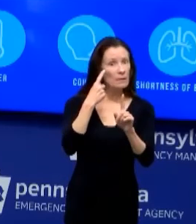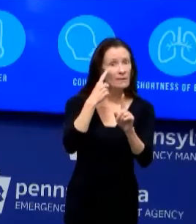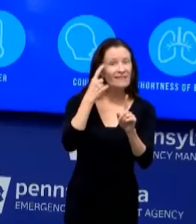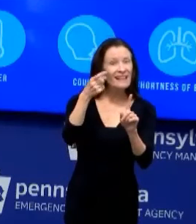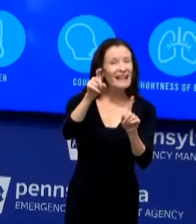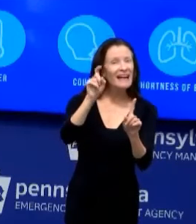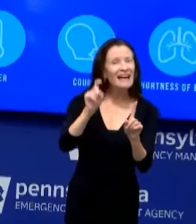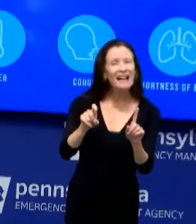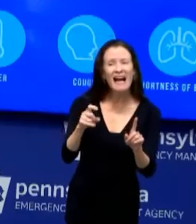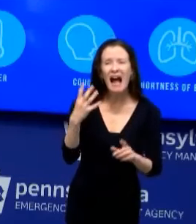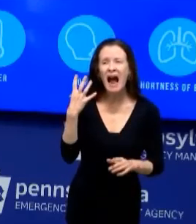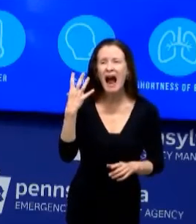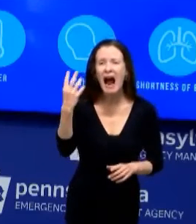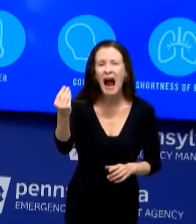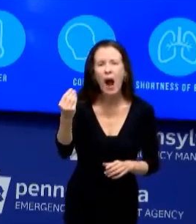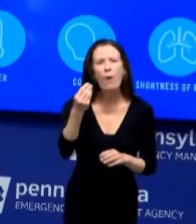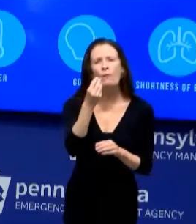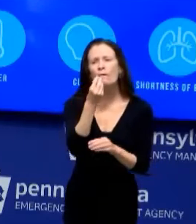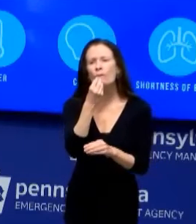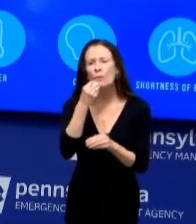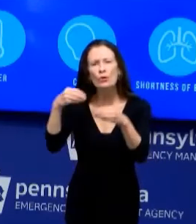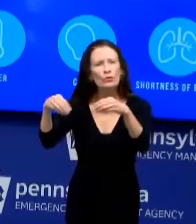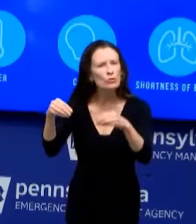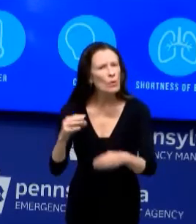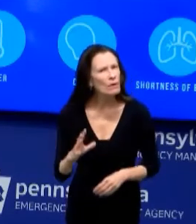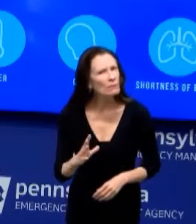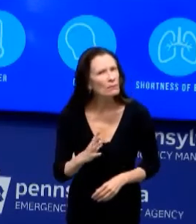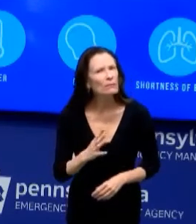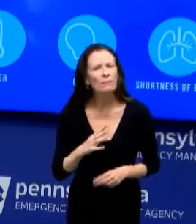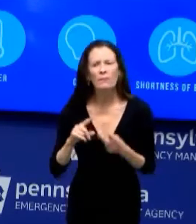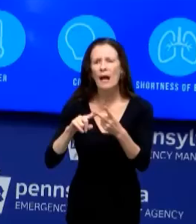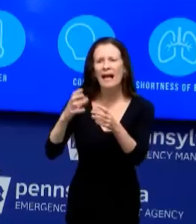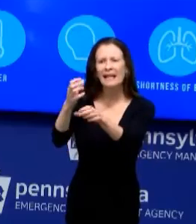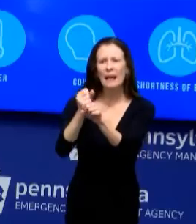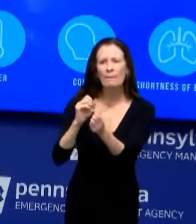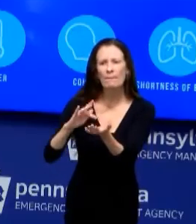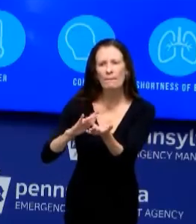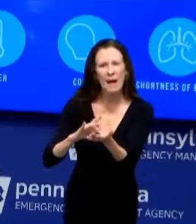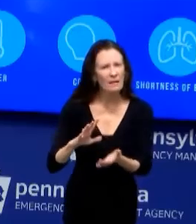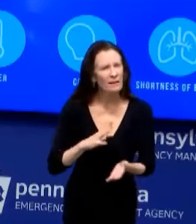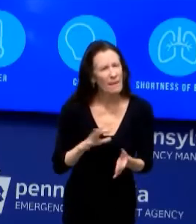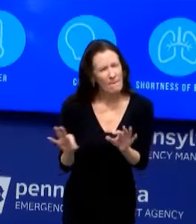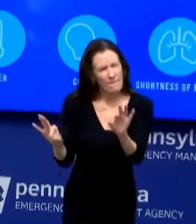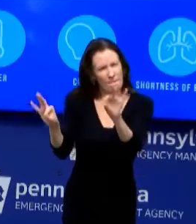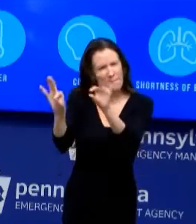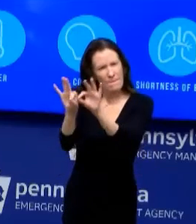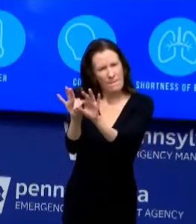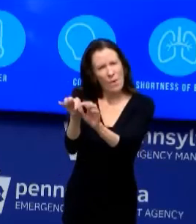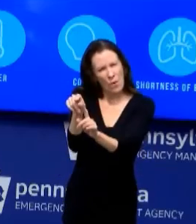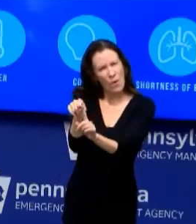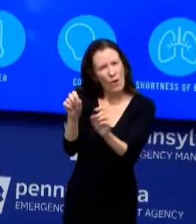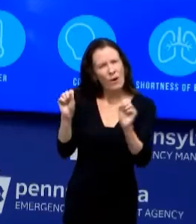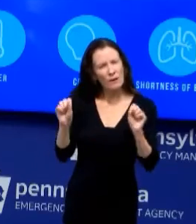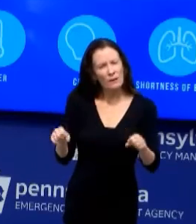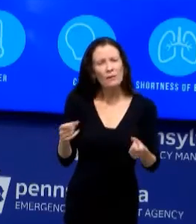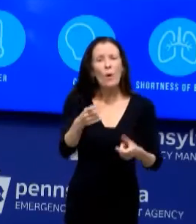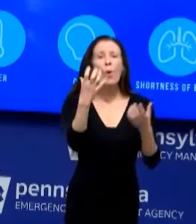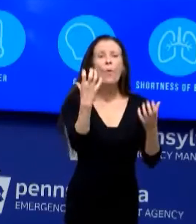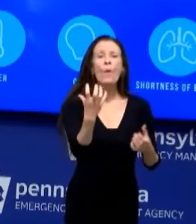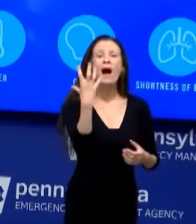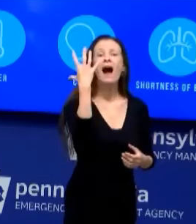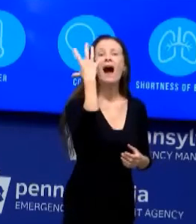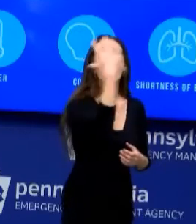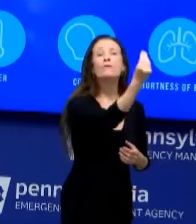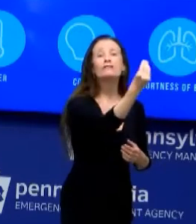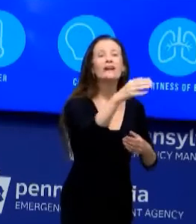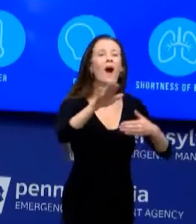and getting medicine. It is okay to go outside and exercise if you're doing that in a solitary way. So if you're